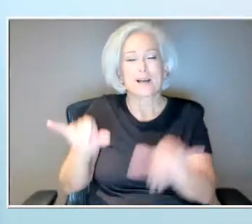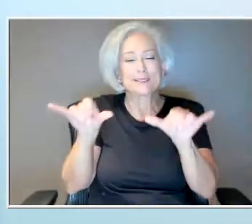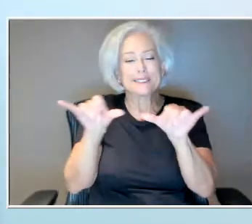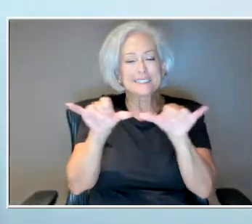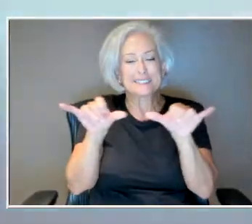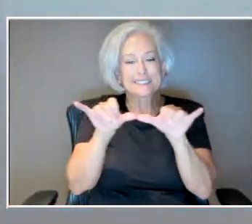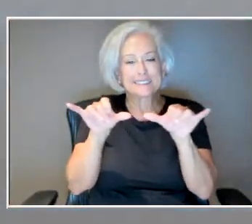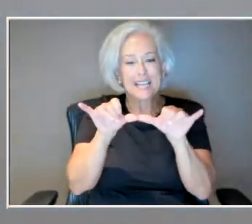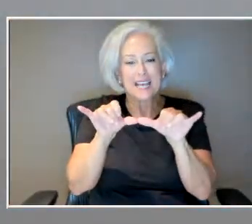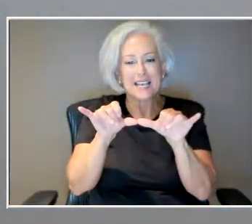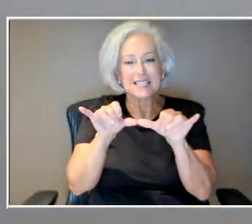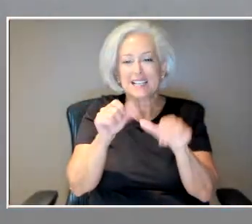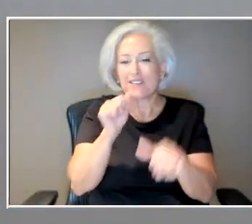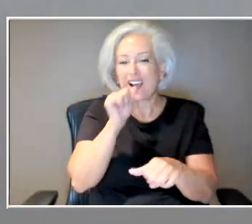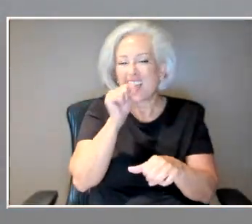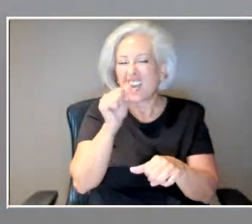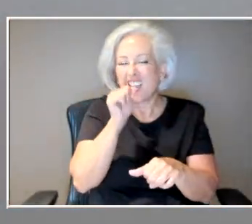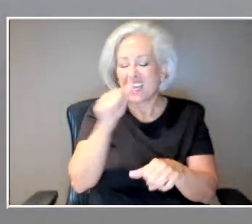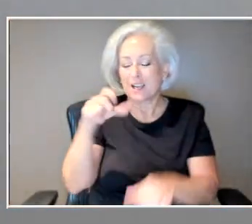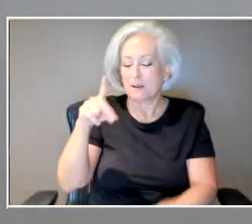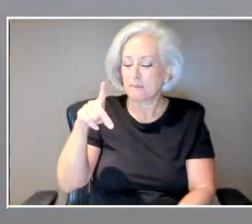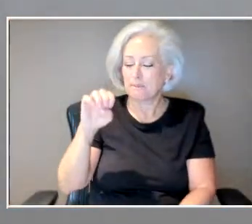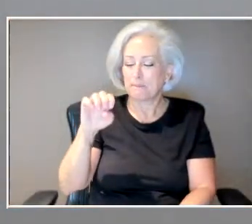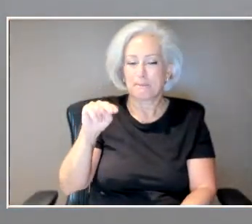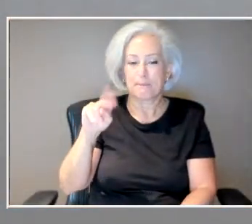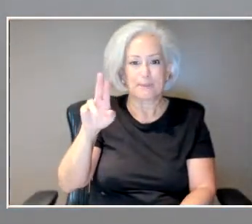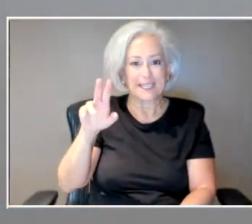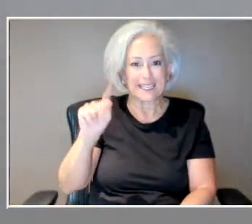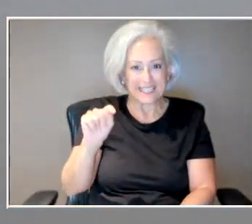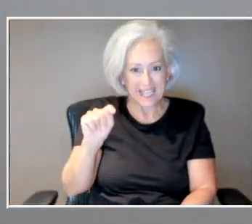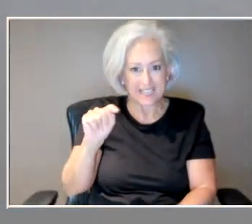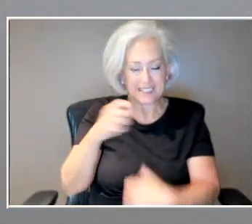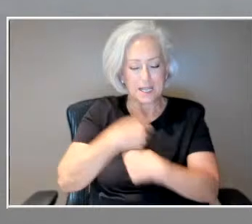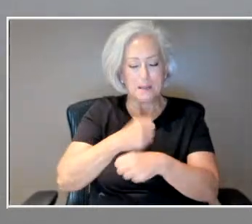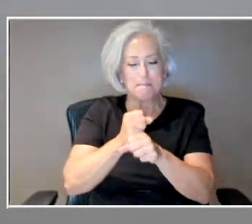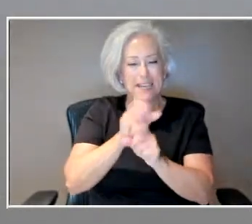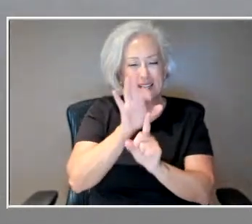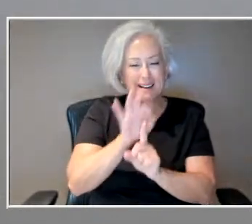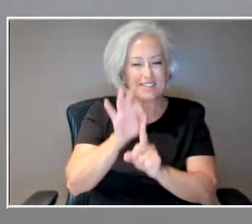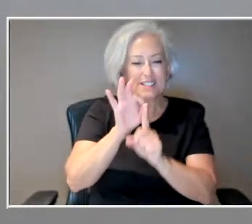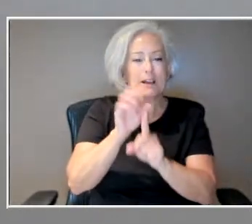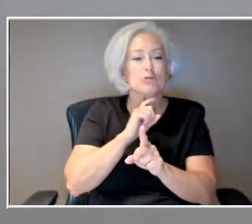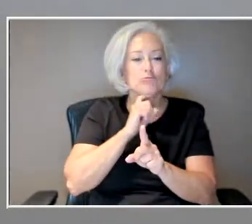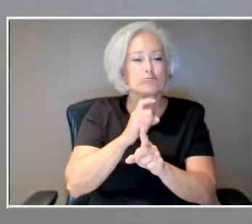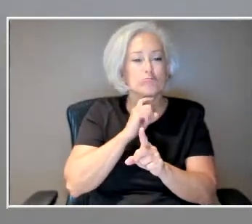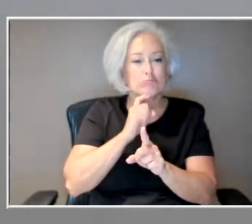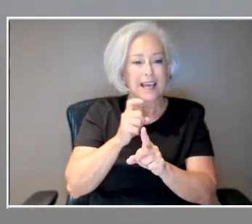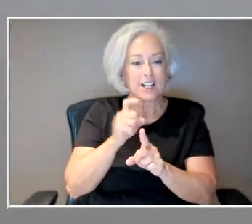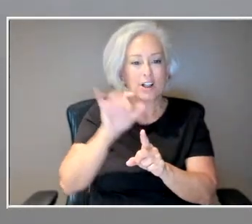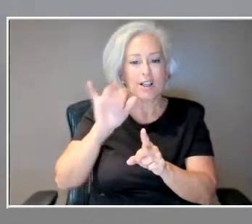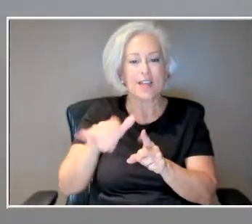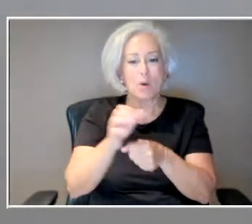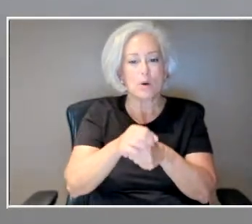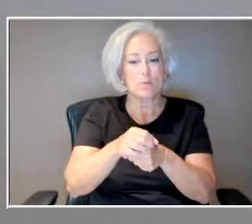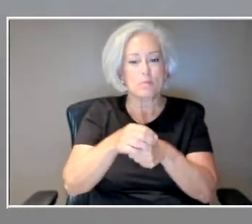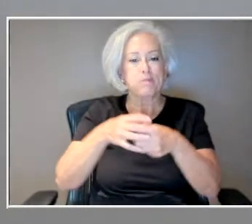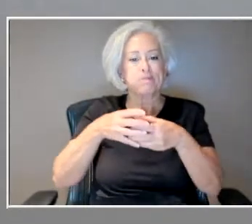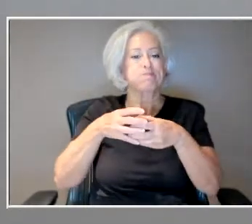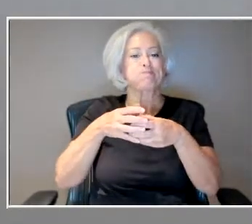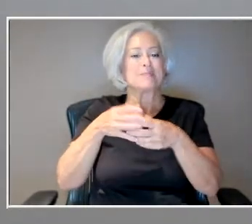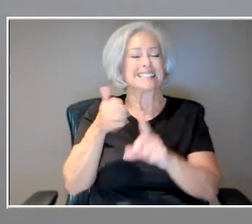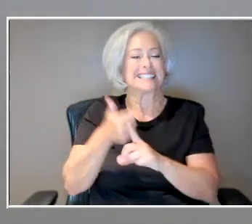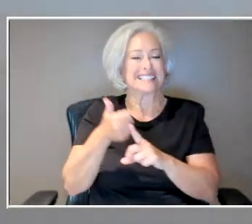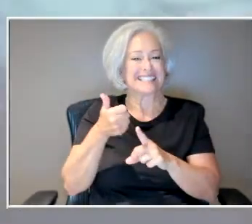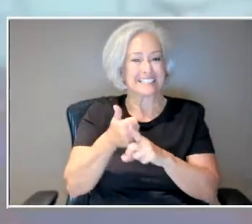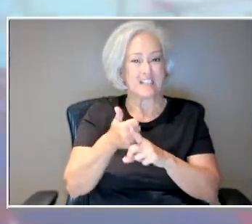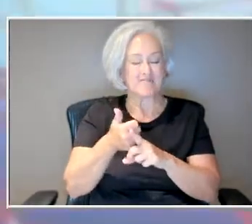peanut that's made out of specialized metal that is self-expanding. It comes in a number of different shapes